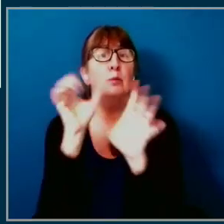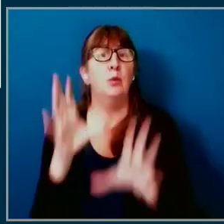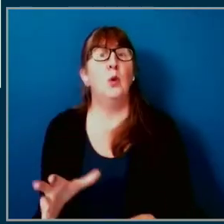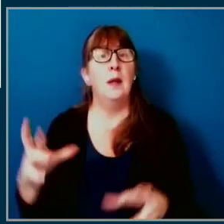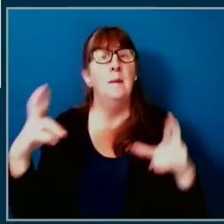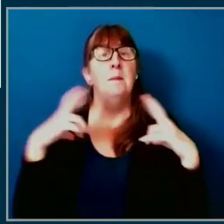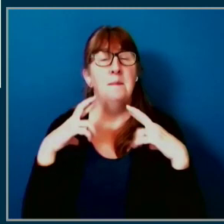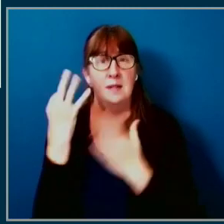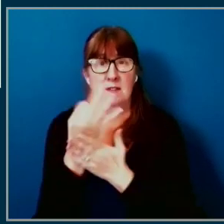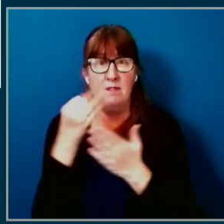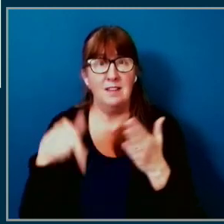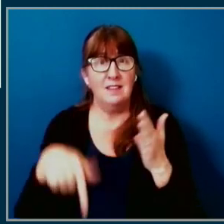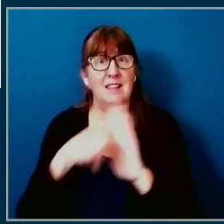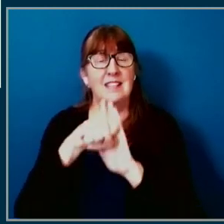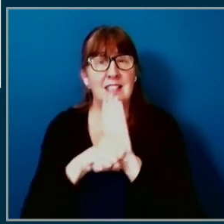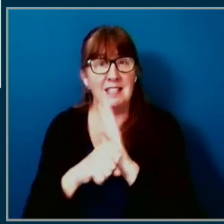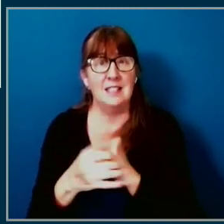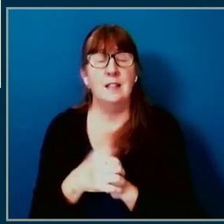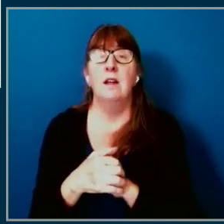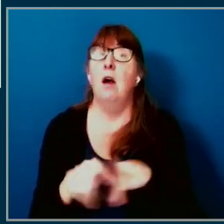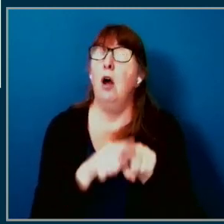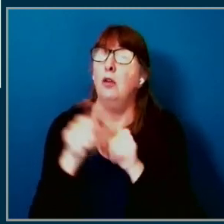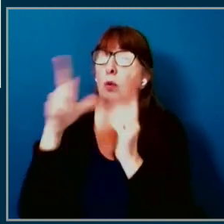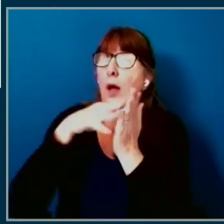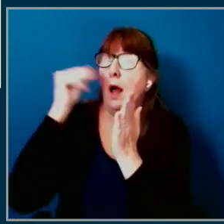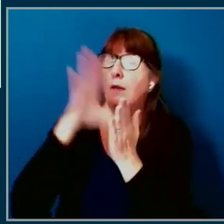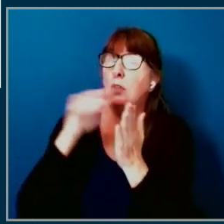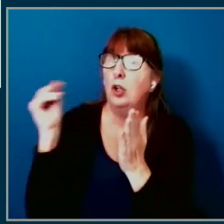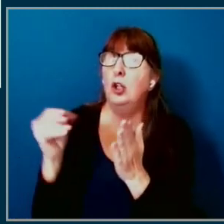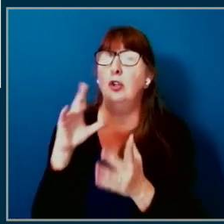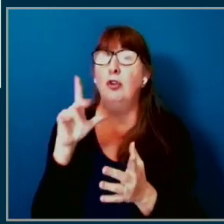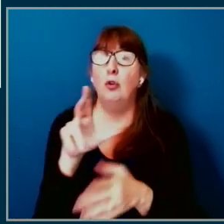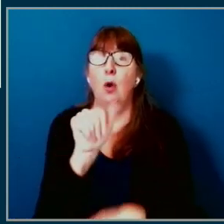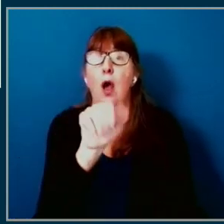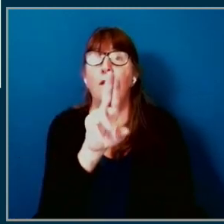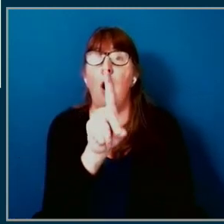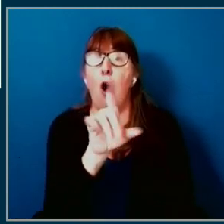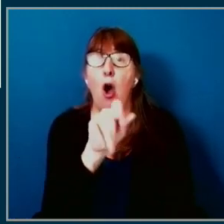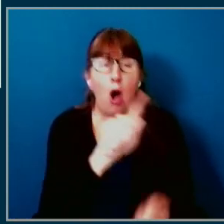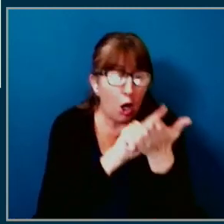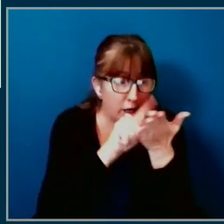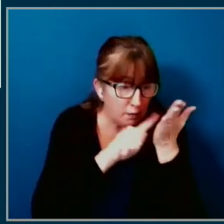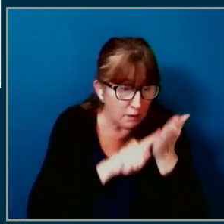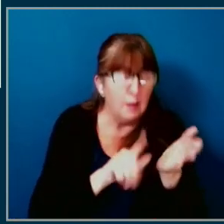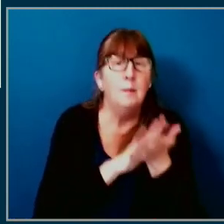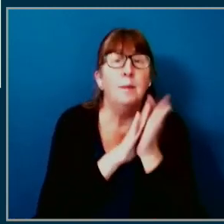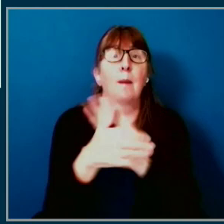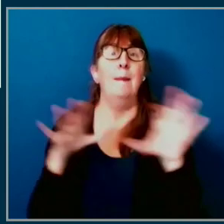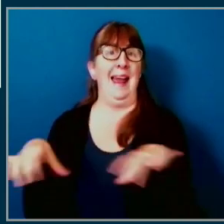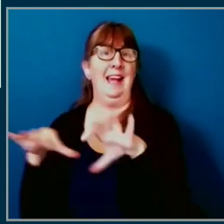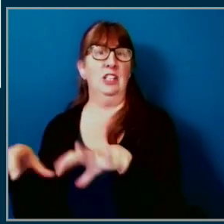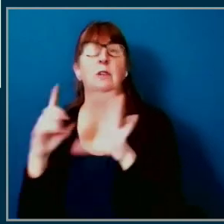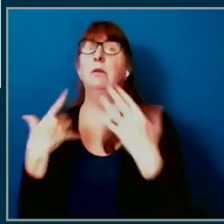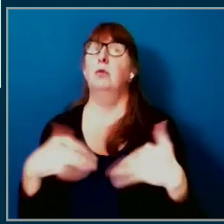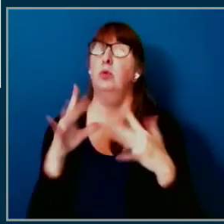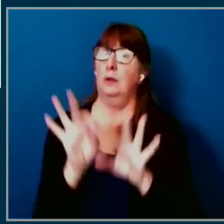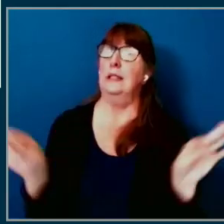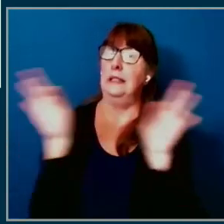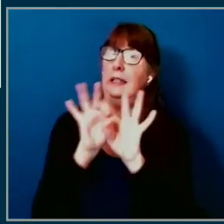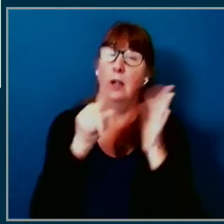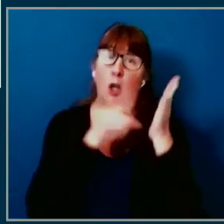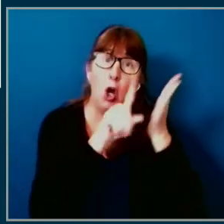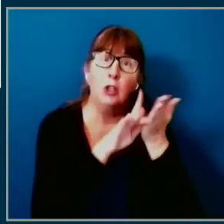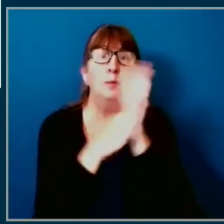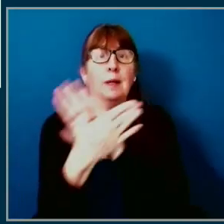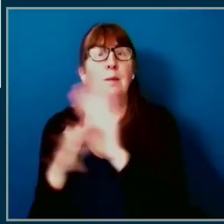the state. It's also where I learned to turn an audit into action, and that is key. Taking an audit into